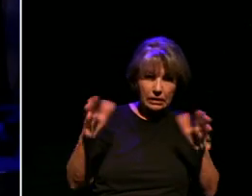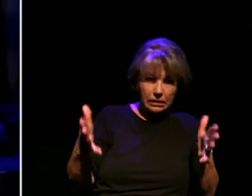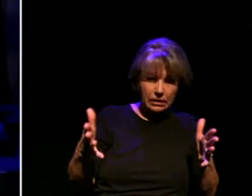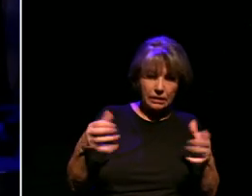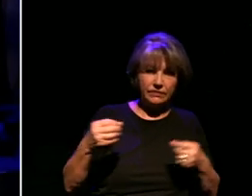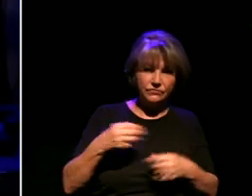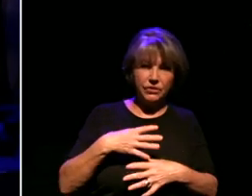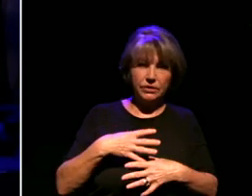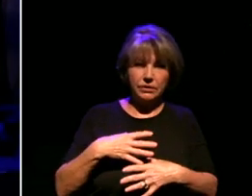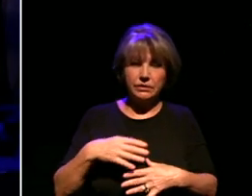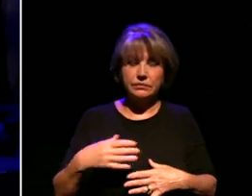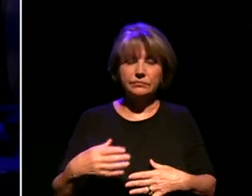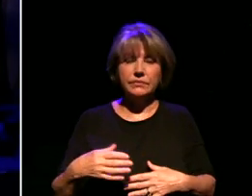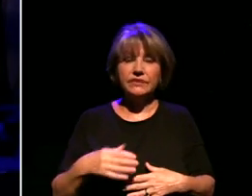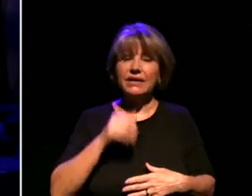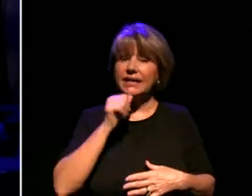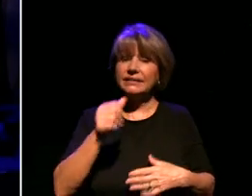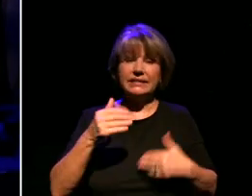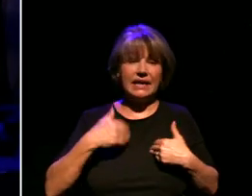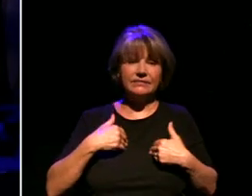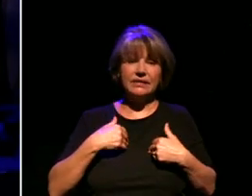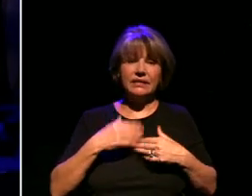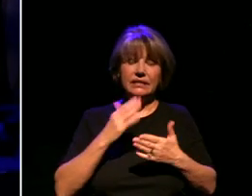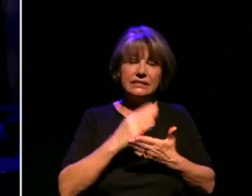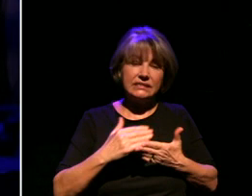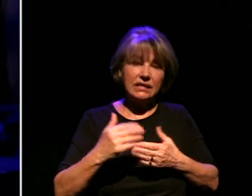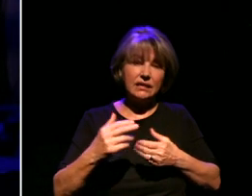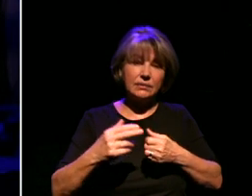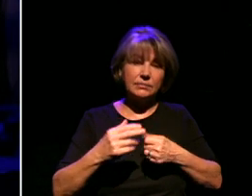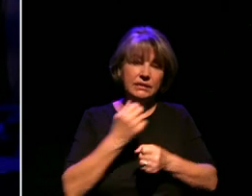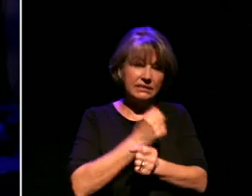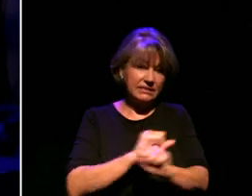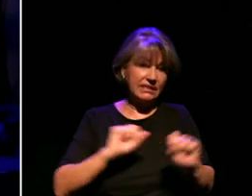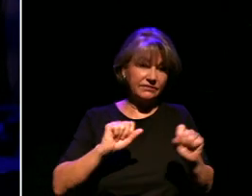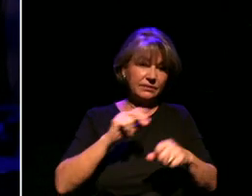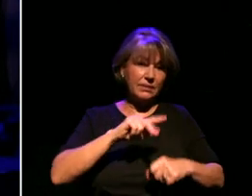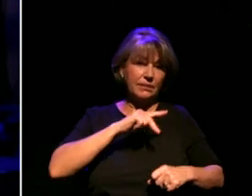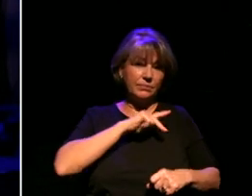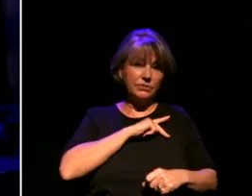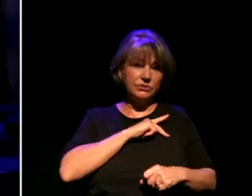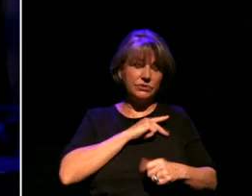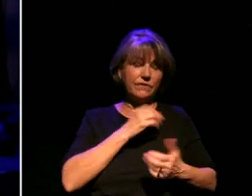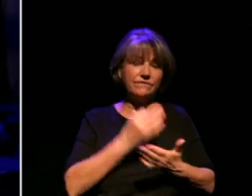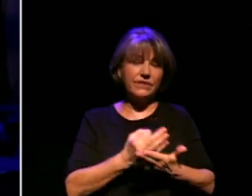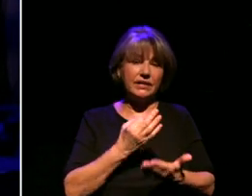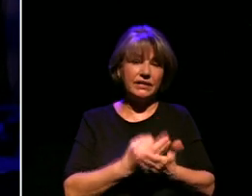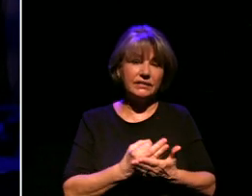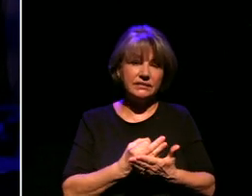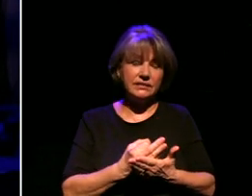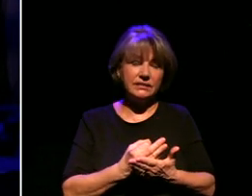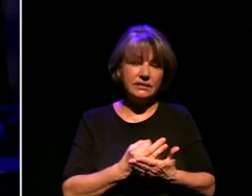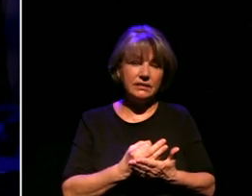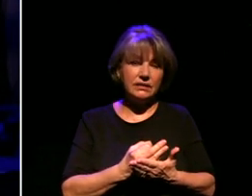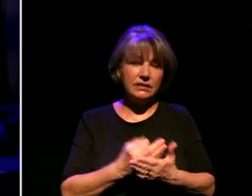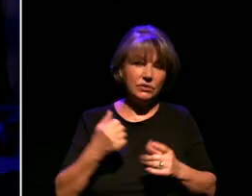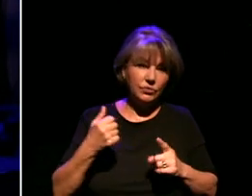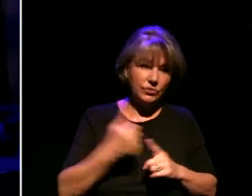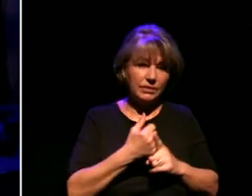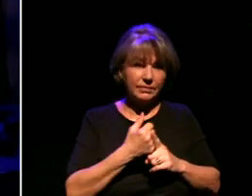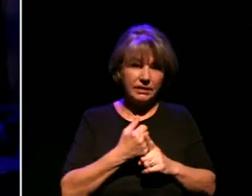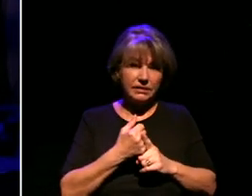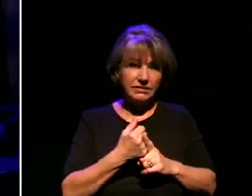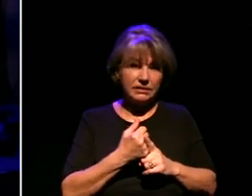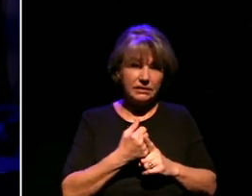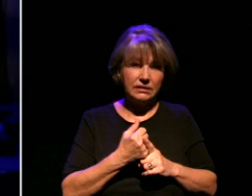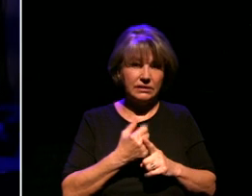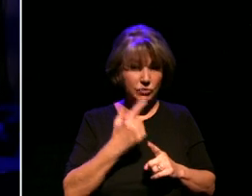I didn't have some safety in my personal finances for uncertainties, when an uncertainty would hit, I'm just telling you who I